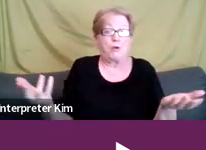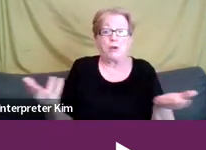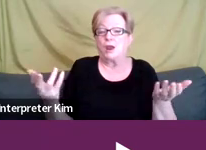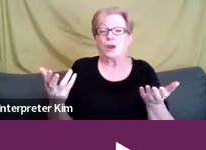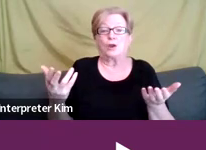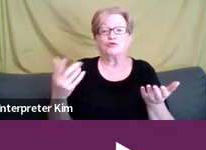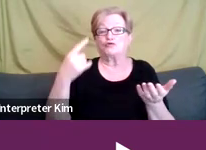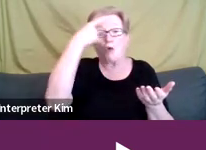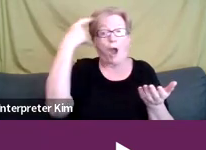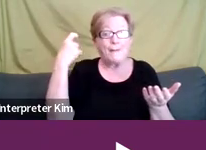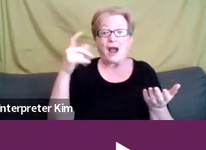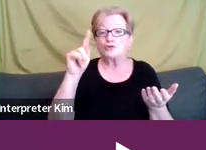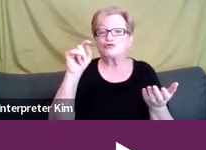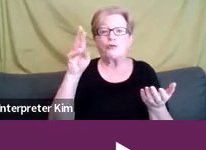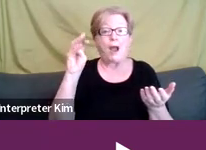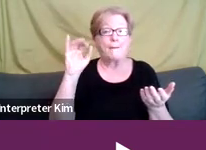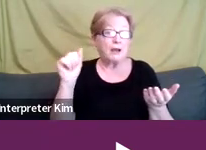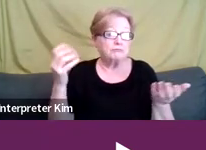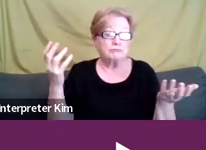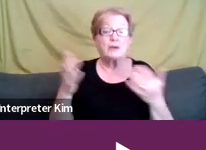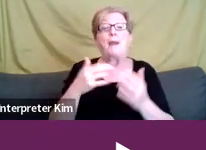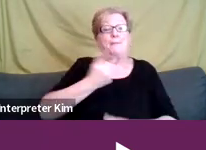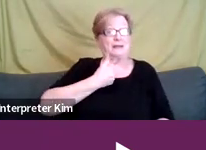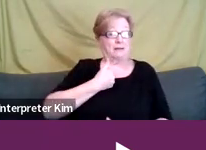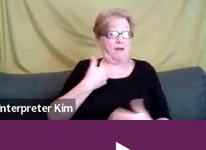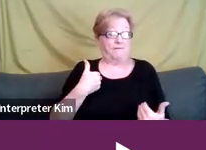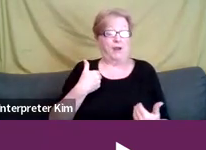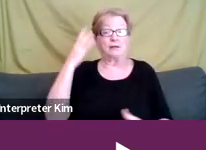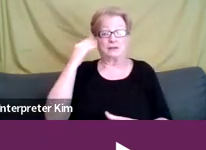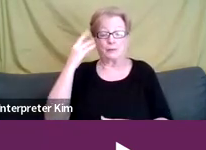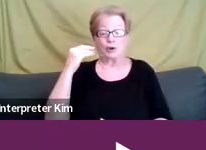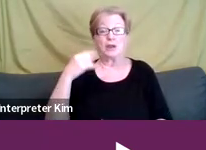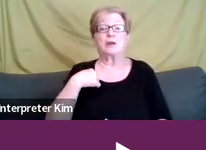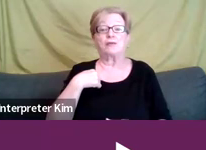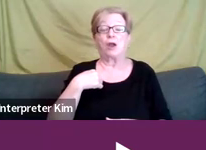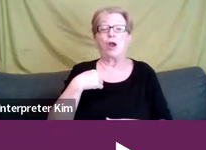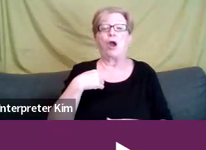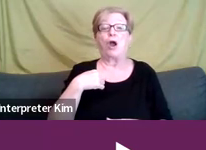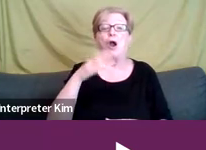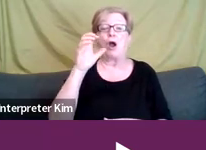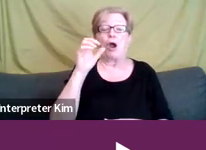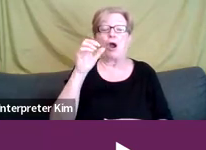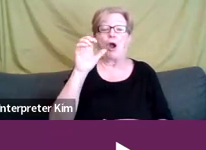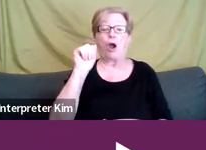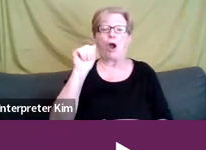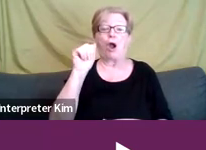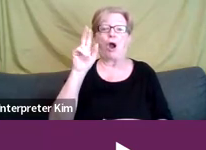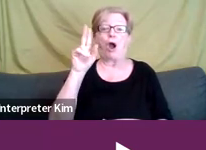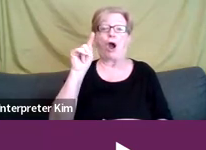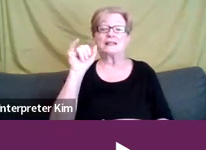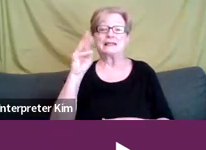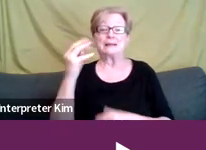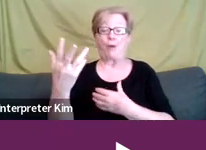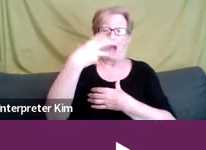trauma. I am a person who's had I was on the autism spectrum when I was a kid, and